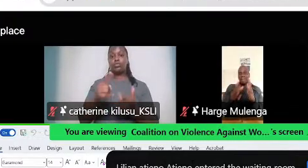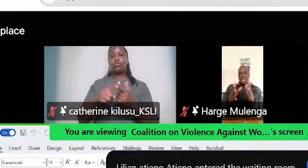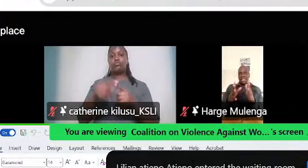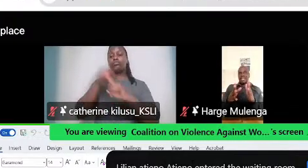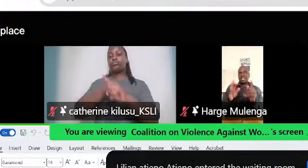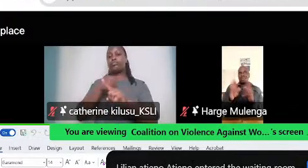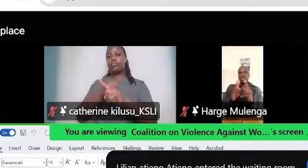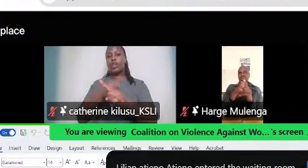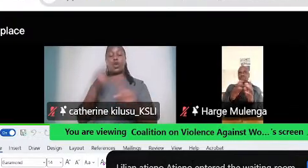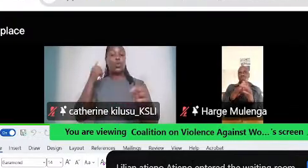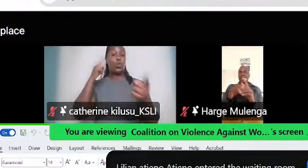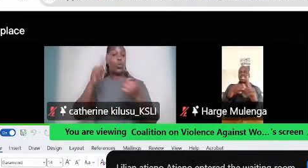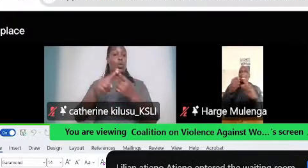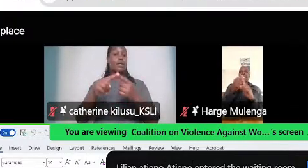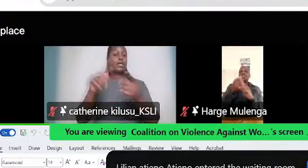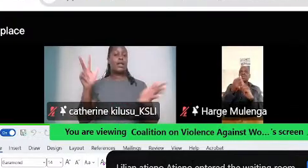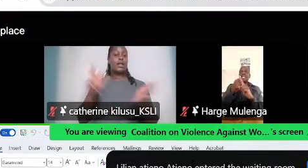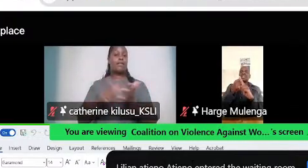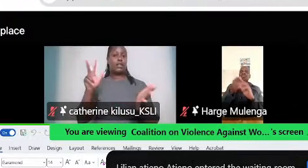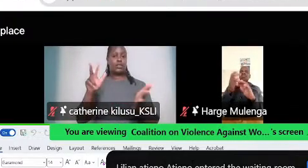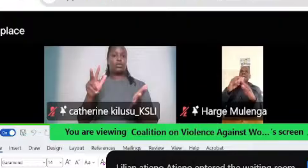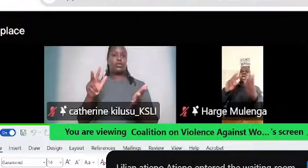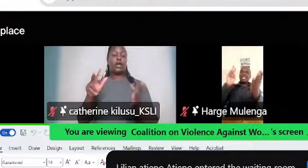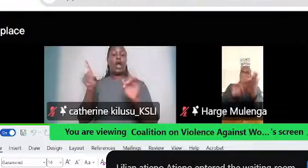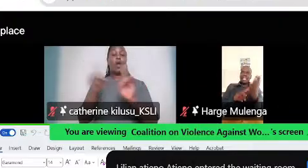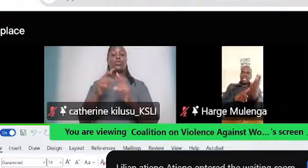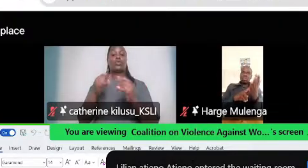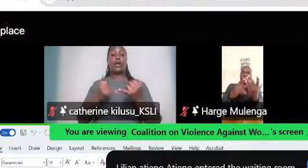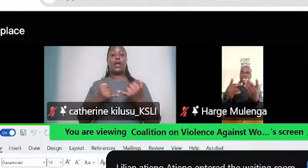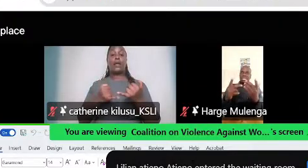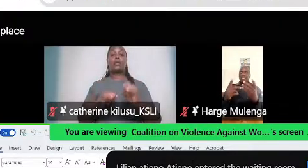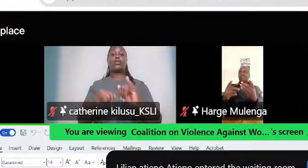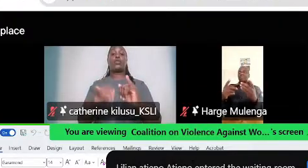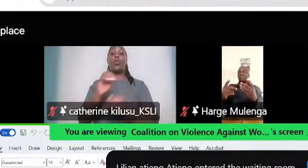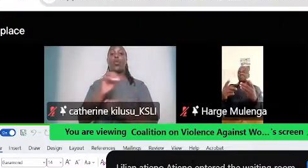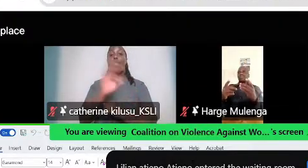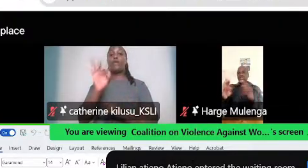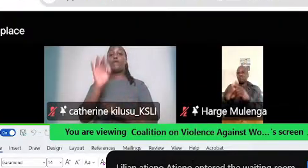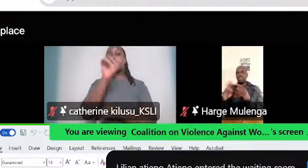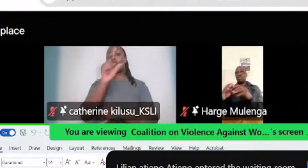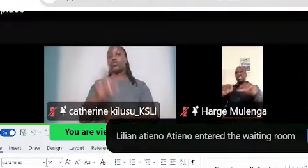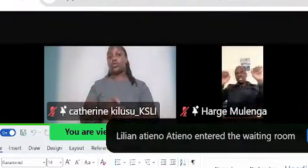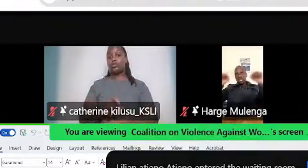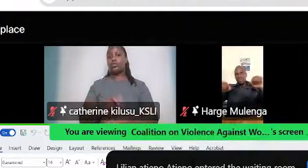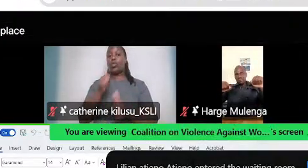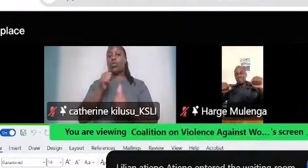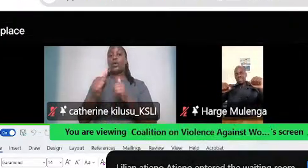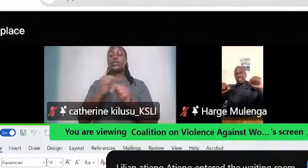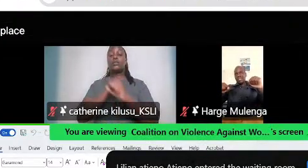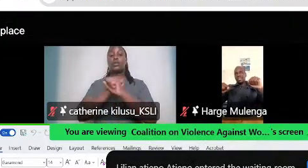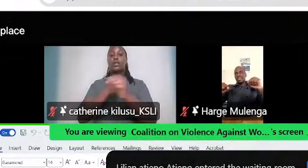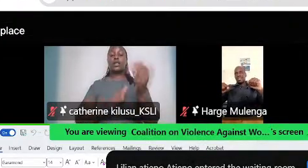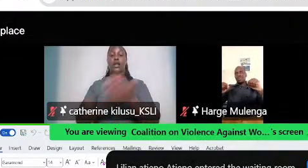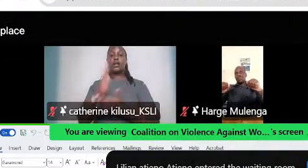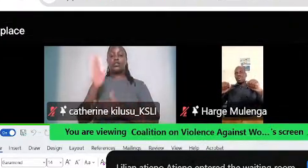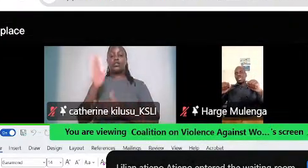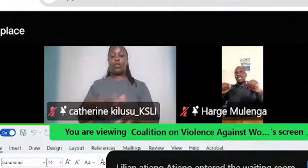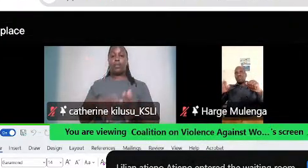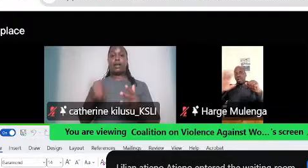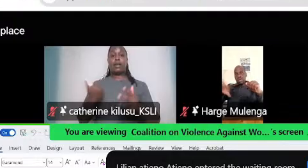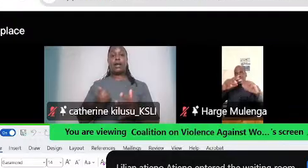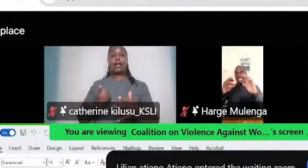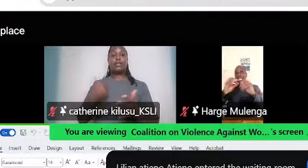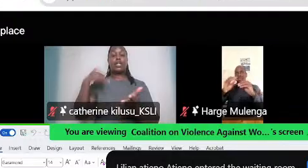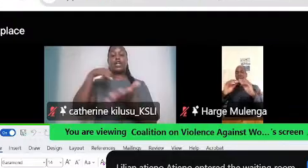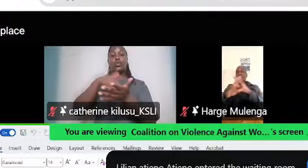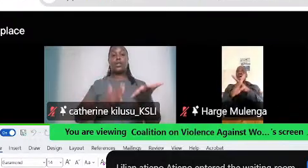the ratification, domestication, and implementation of regional instruments which protect the rights of women and girls, including the